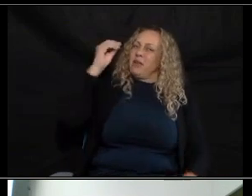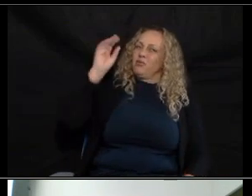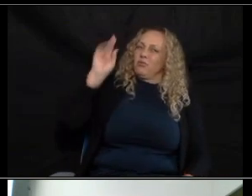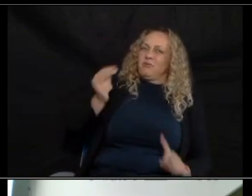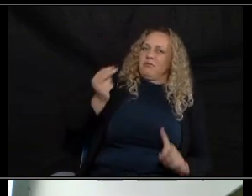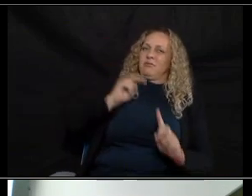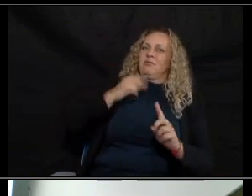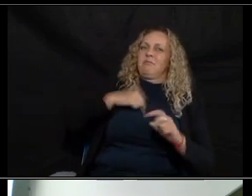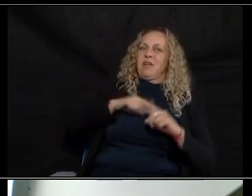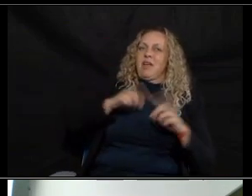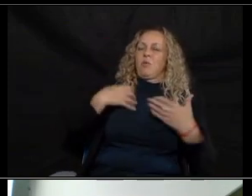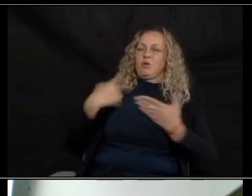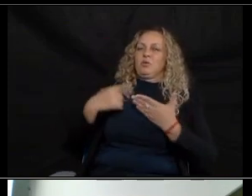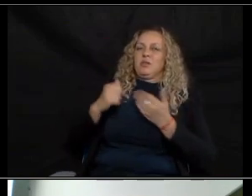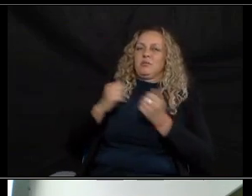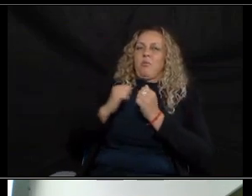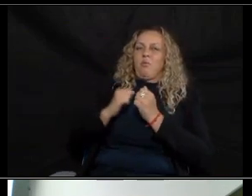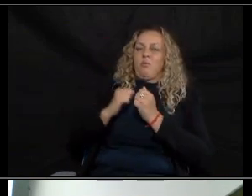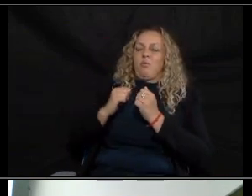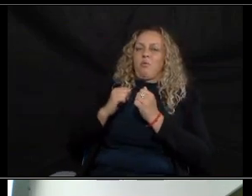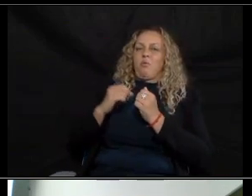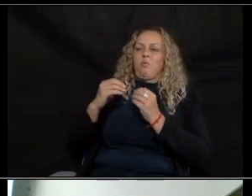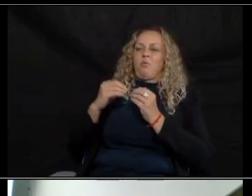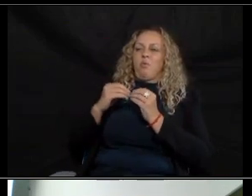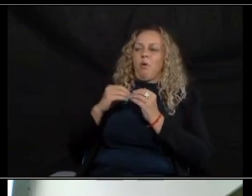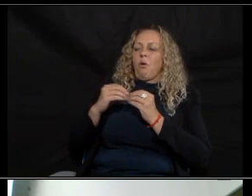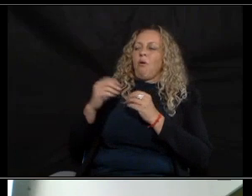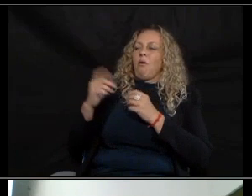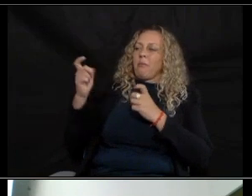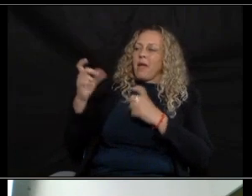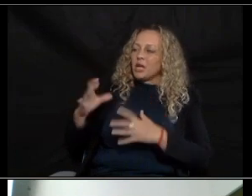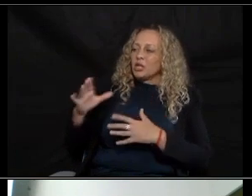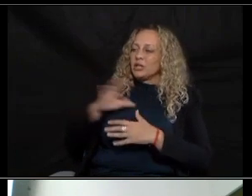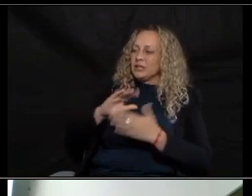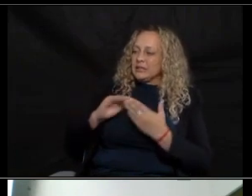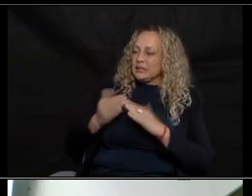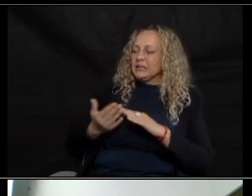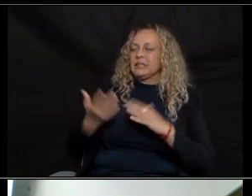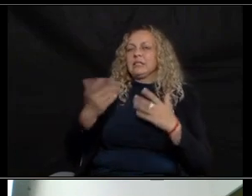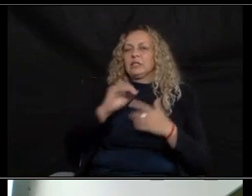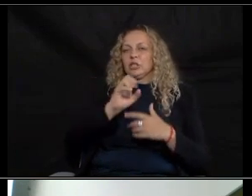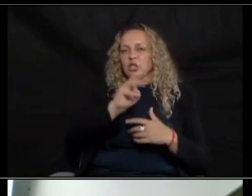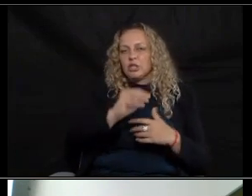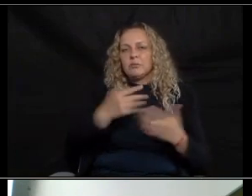I'd like to talk with the city manager and with Jim